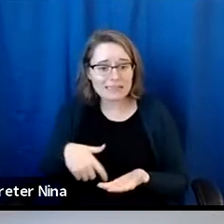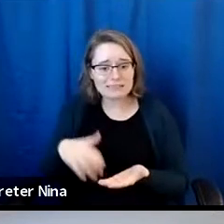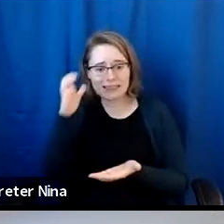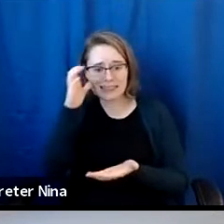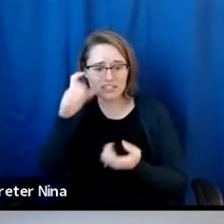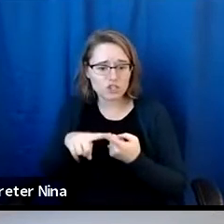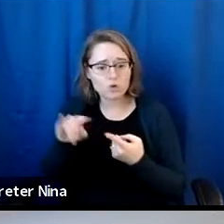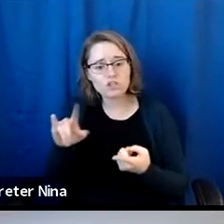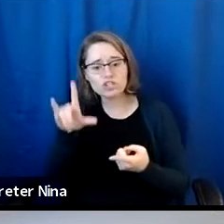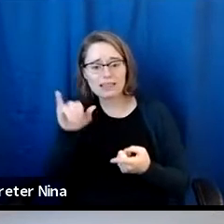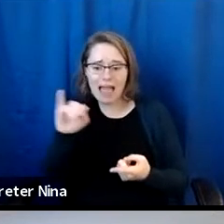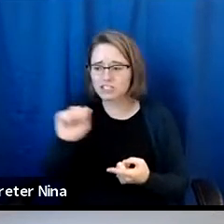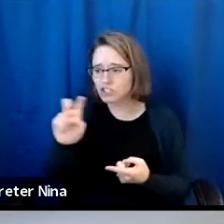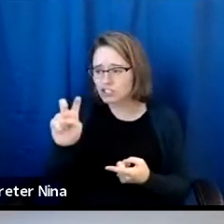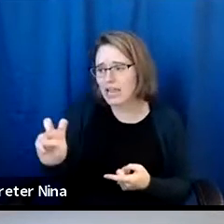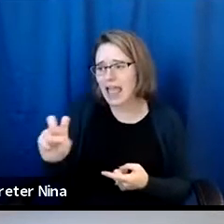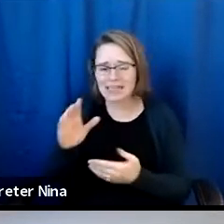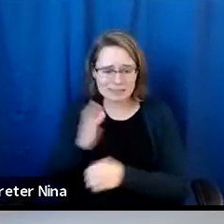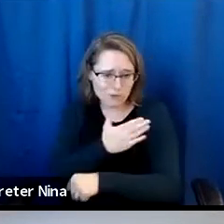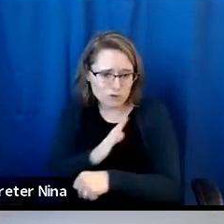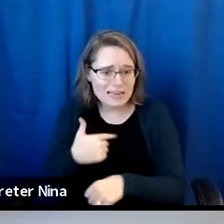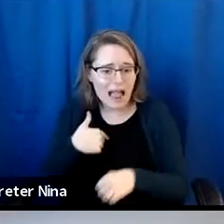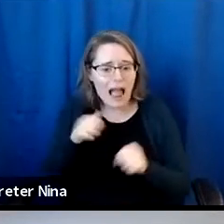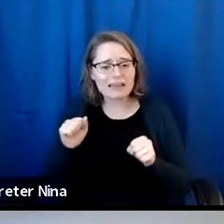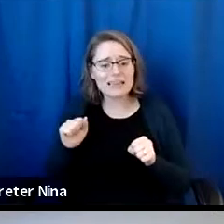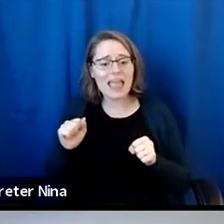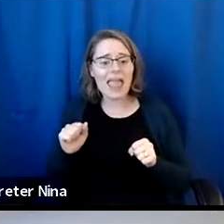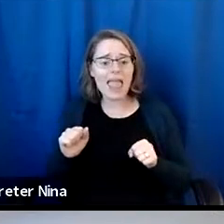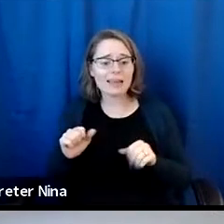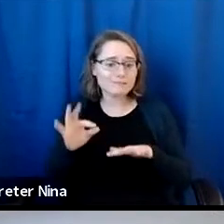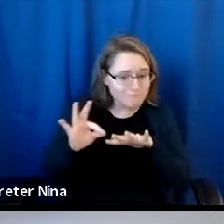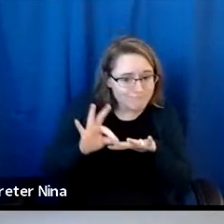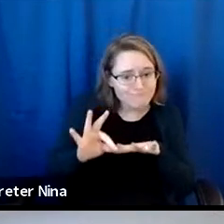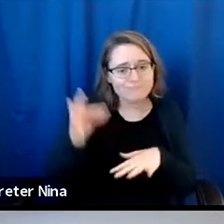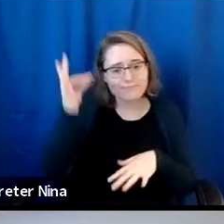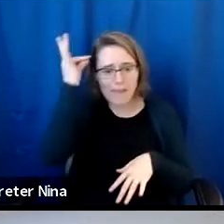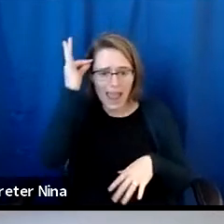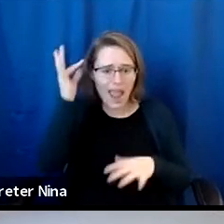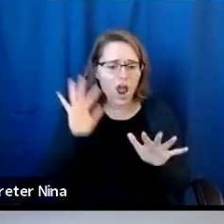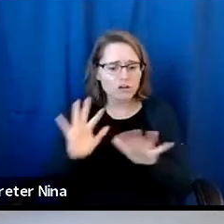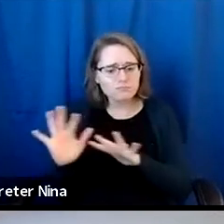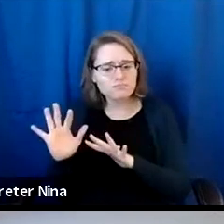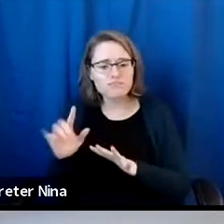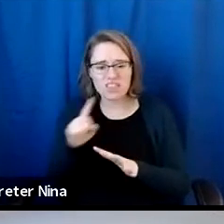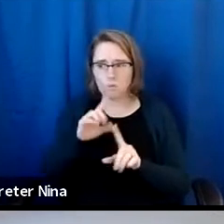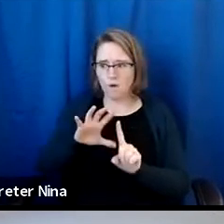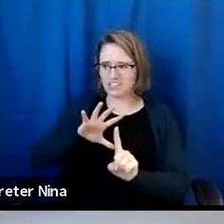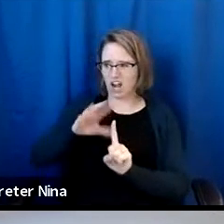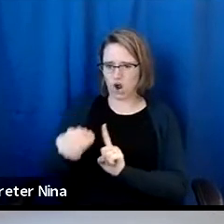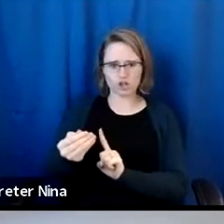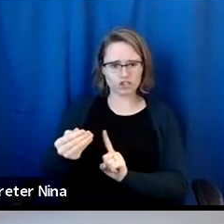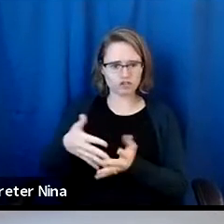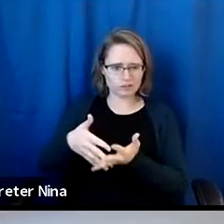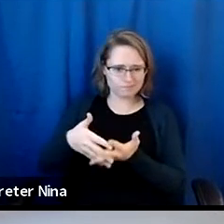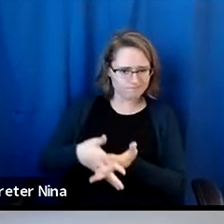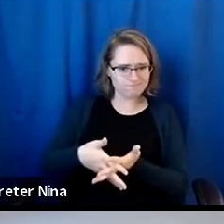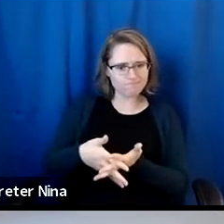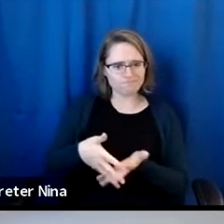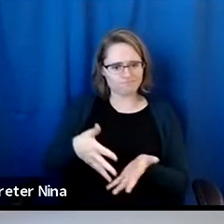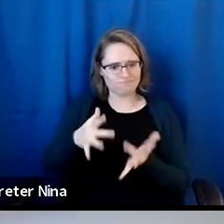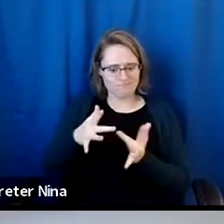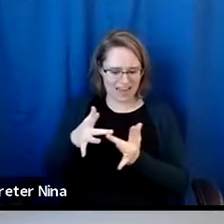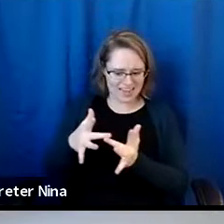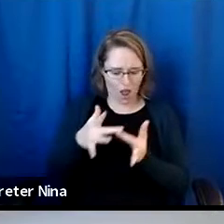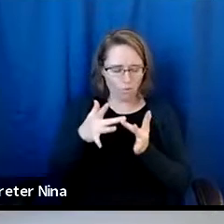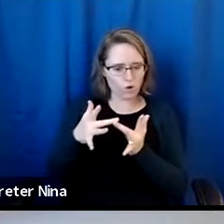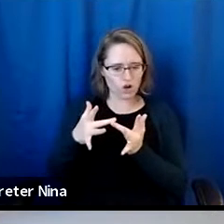live jazz music, or I can get my feet done, I can get my hair done, there was a cultural fabric and a network